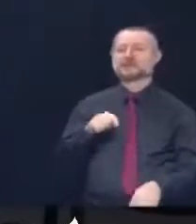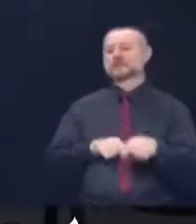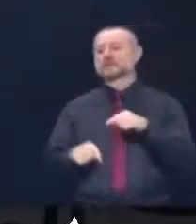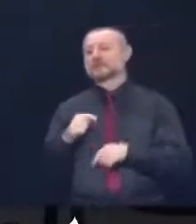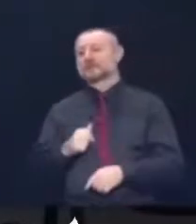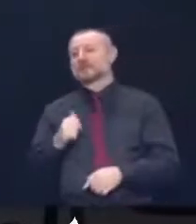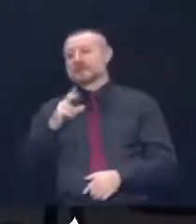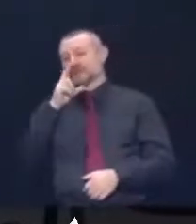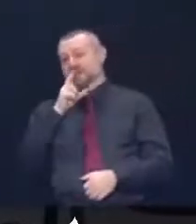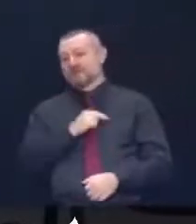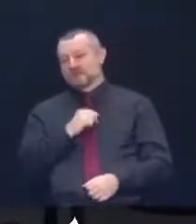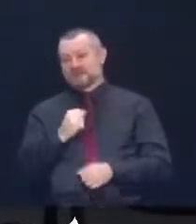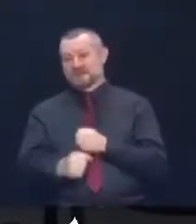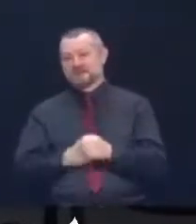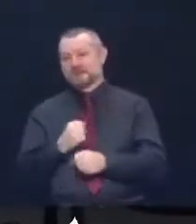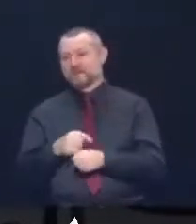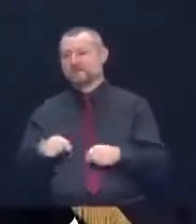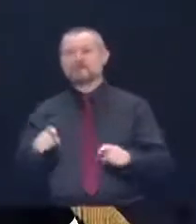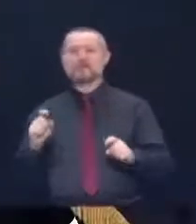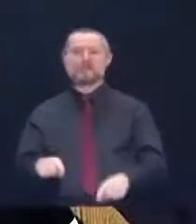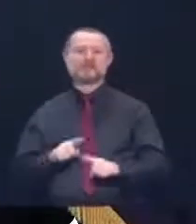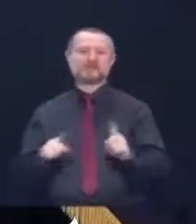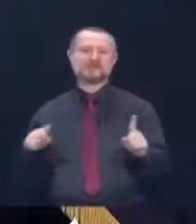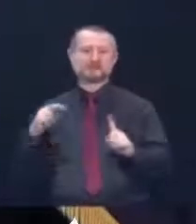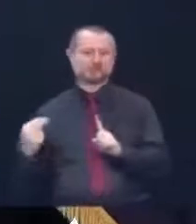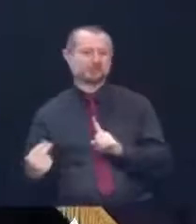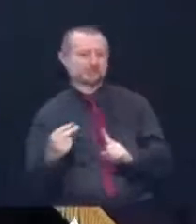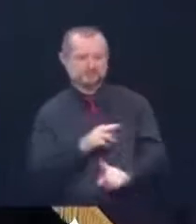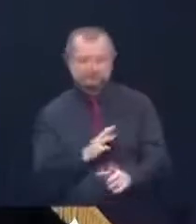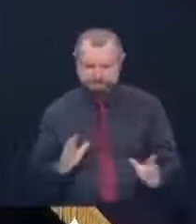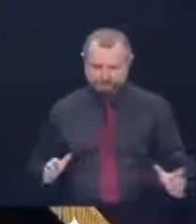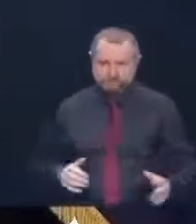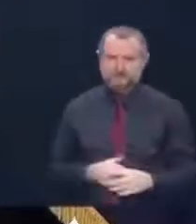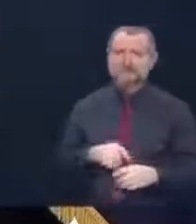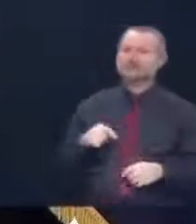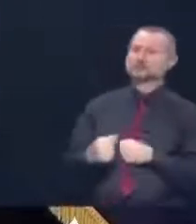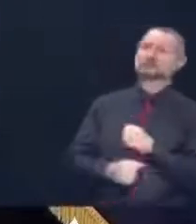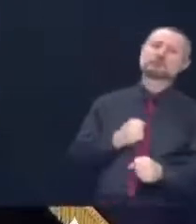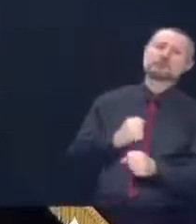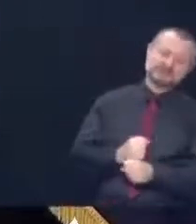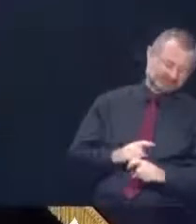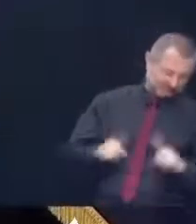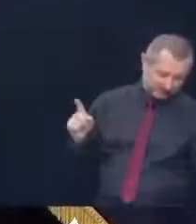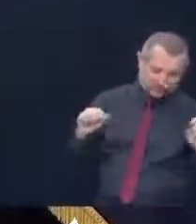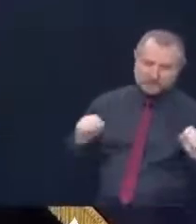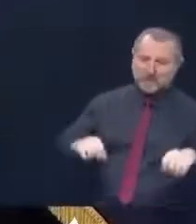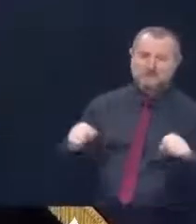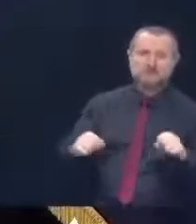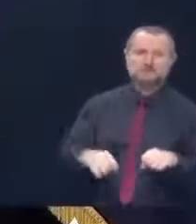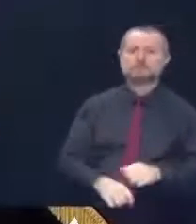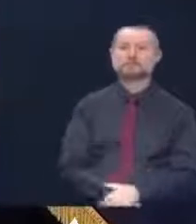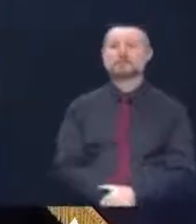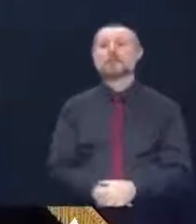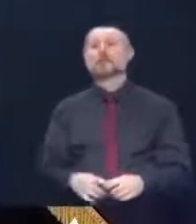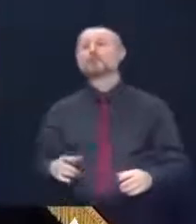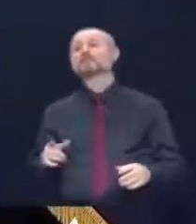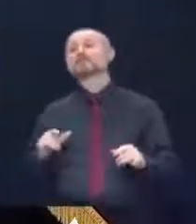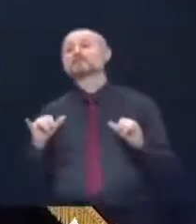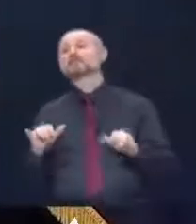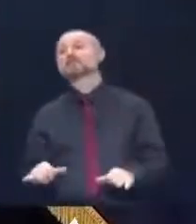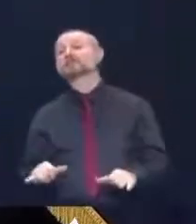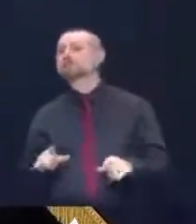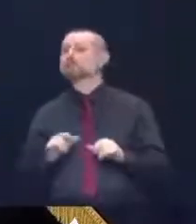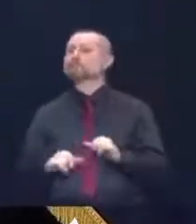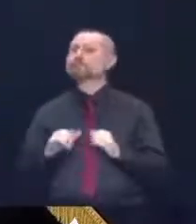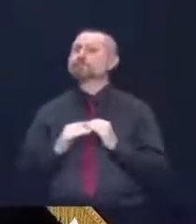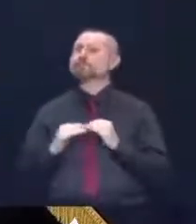year, because it has to be a different Thanksgiving. We can't have, you look at